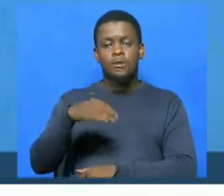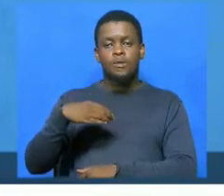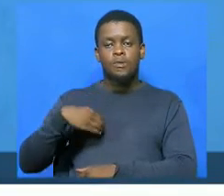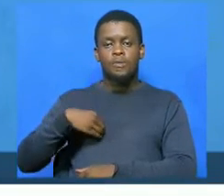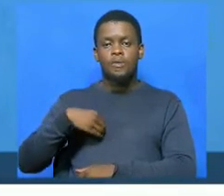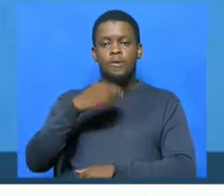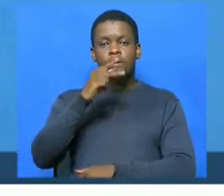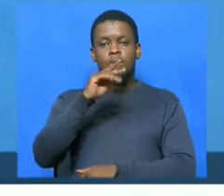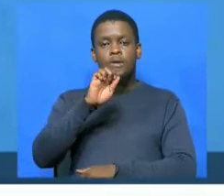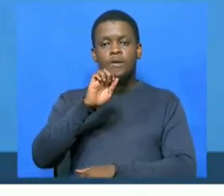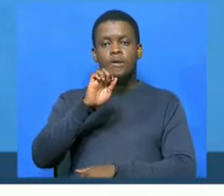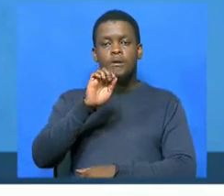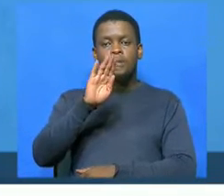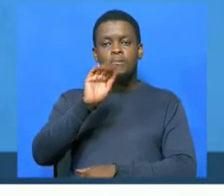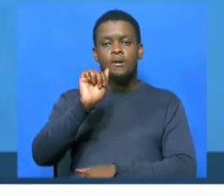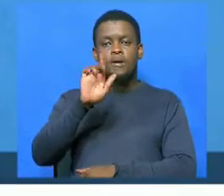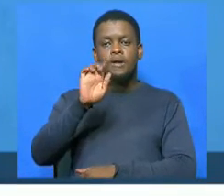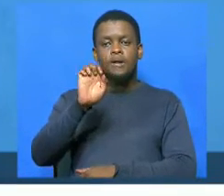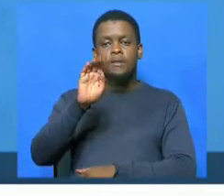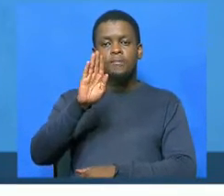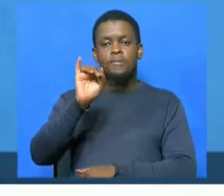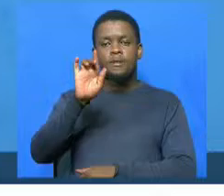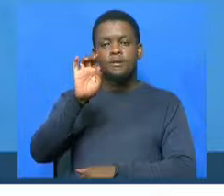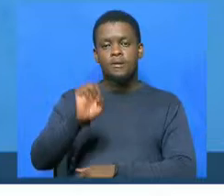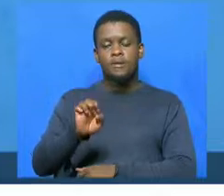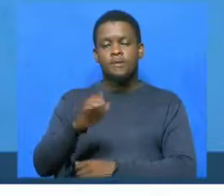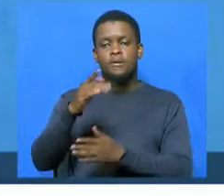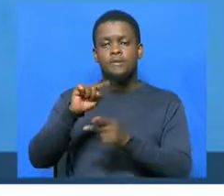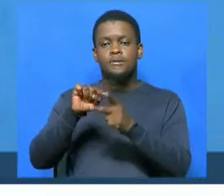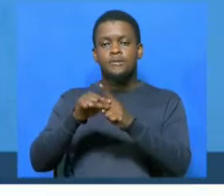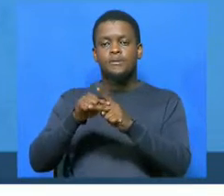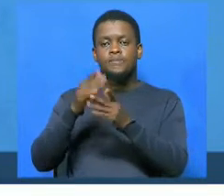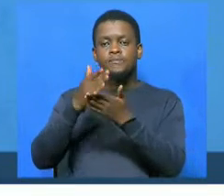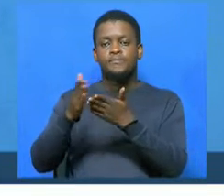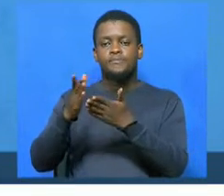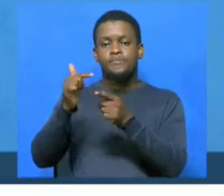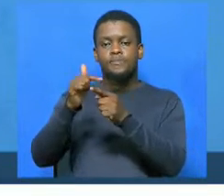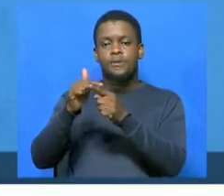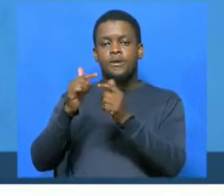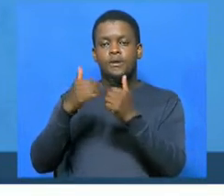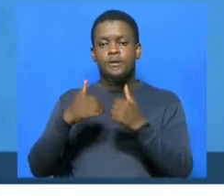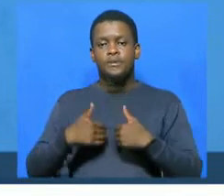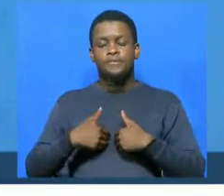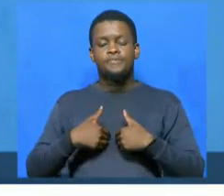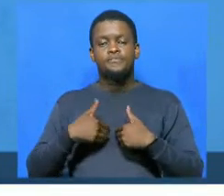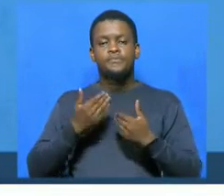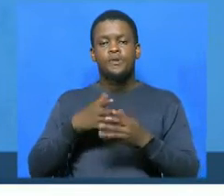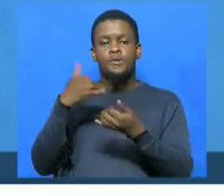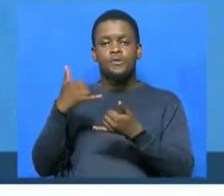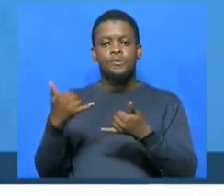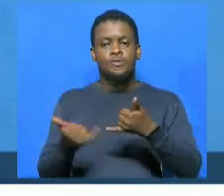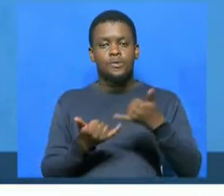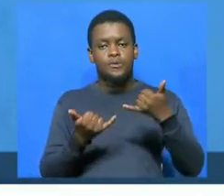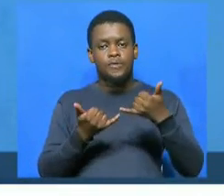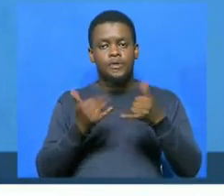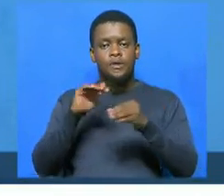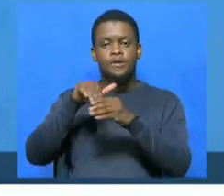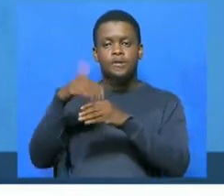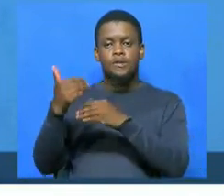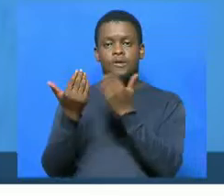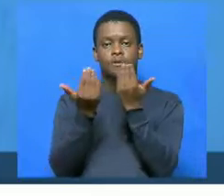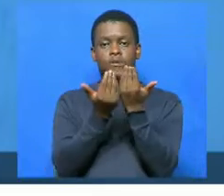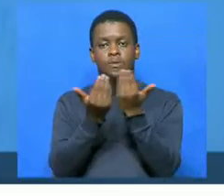Ramonso said the newly formed Khanzi Athletics Club has started training as they aim to attract out-of-school youth around Khanzi who